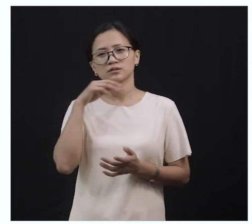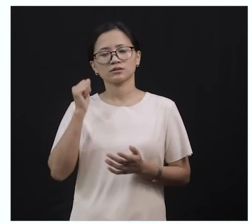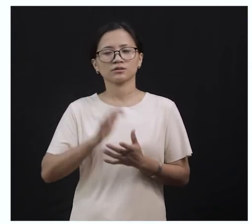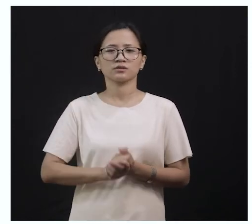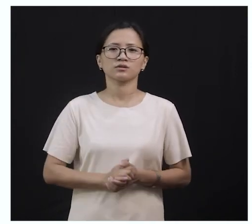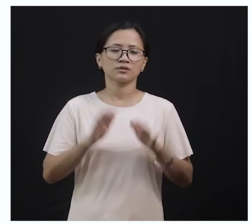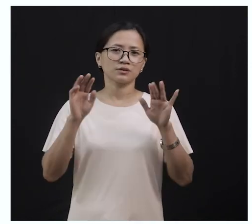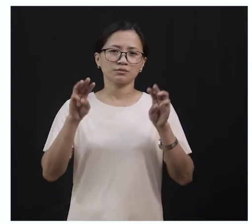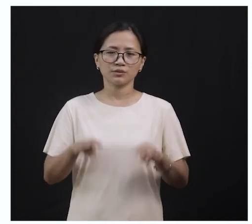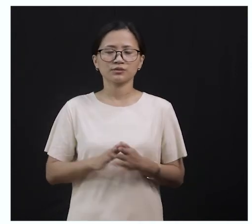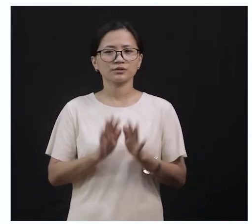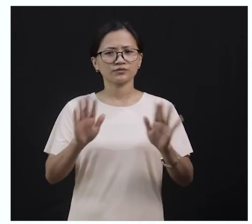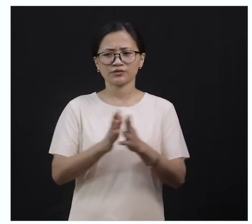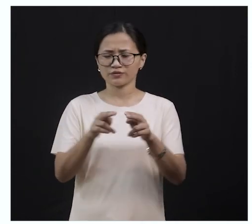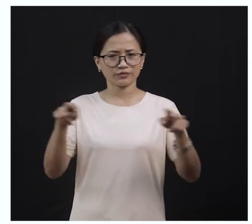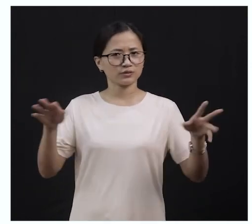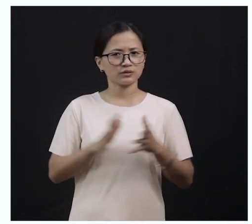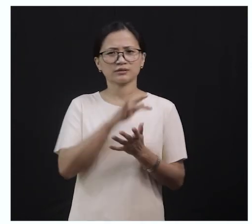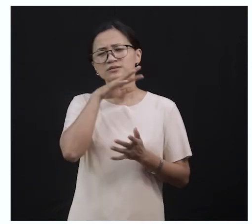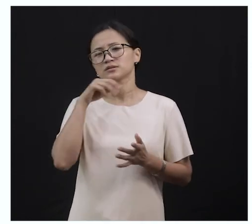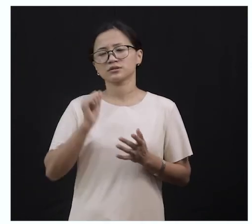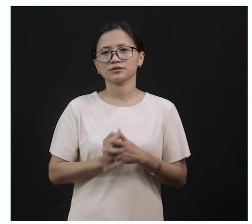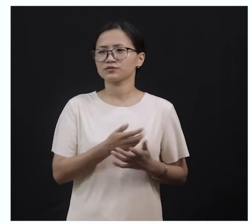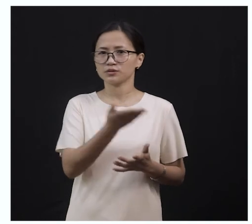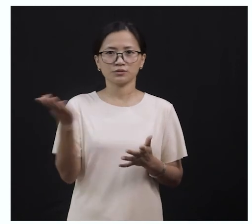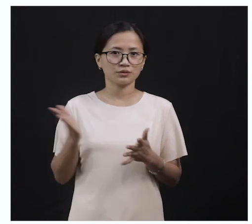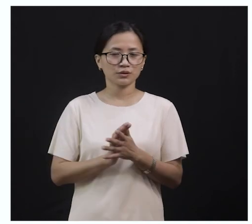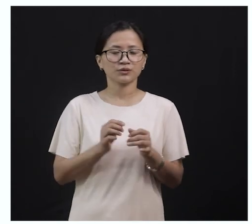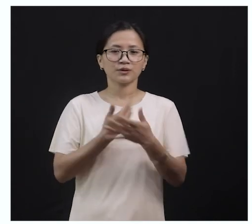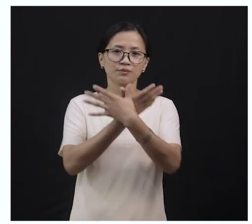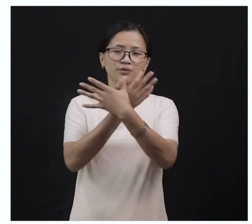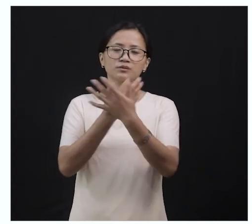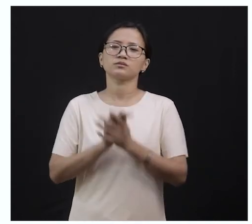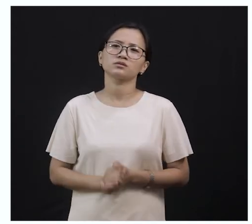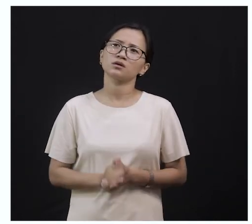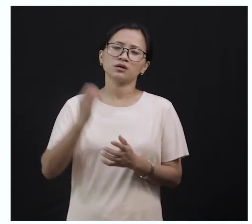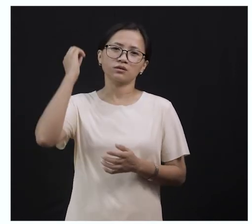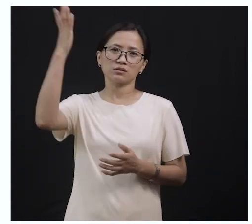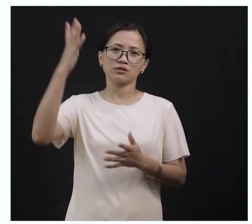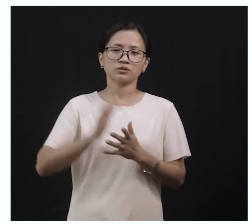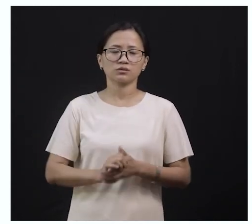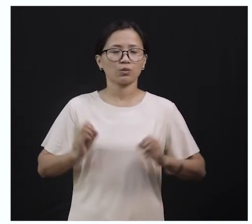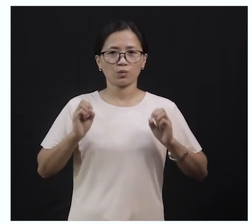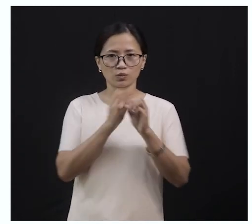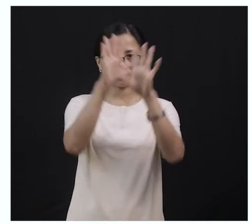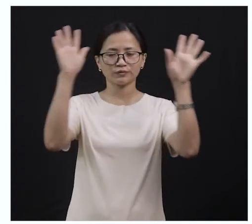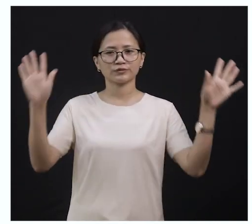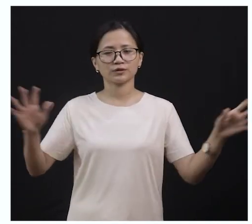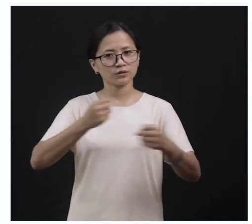We may not have seen many different colors if there were no butterfly, but God is so amazing. He created